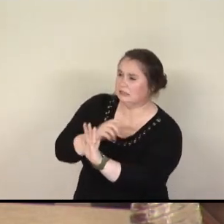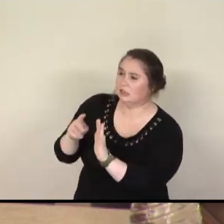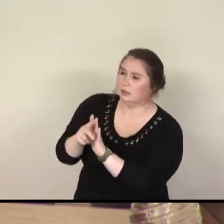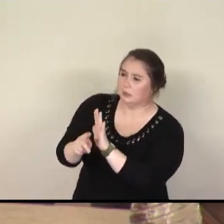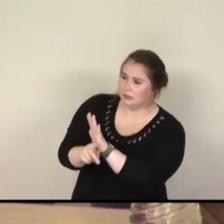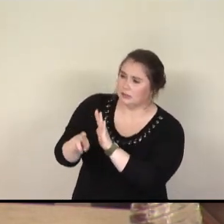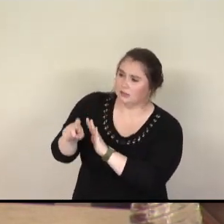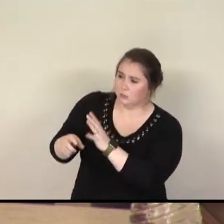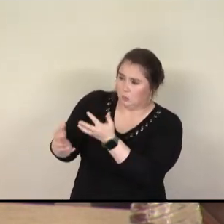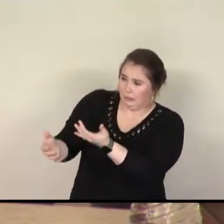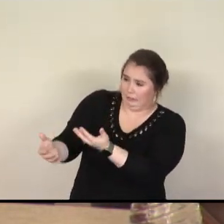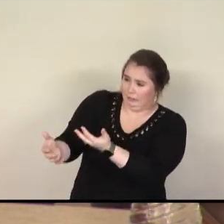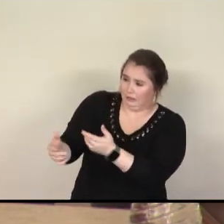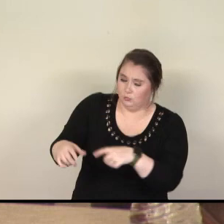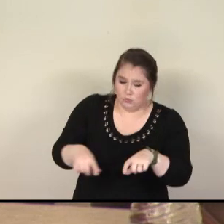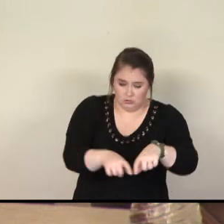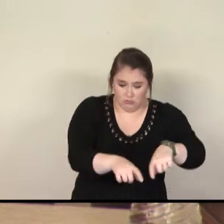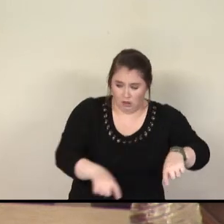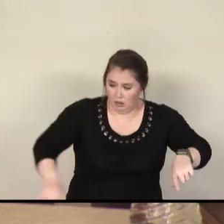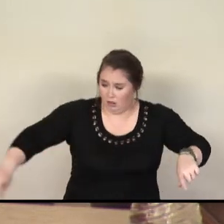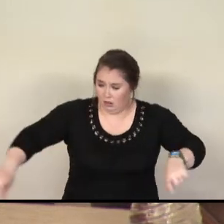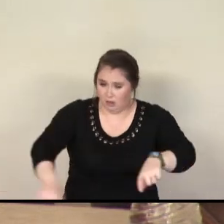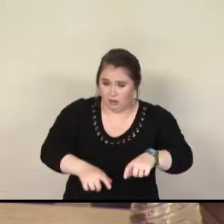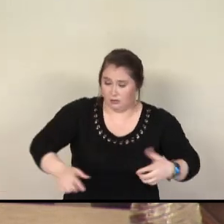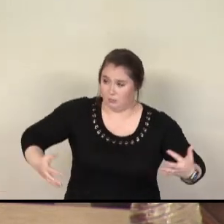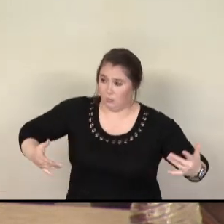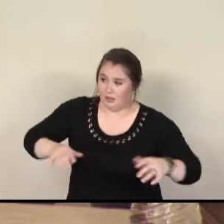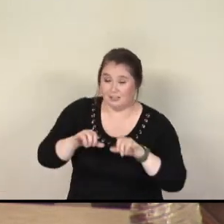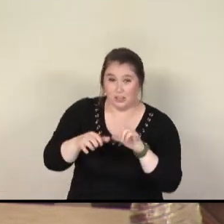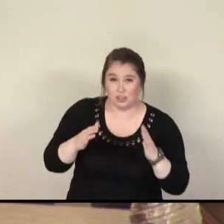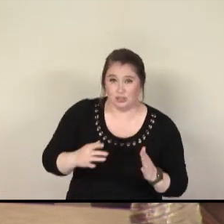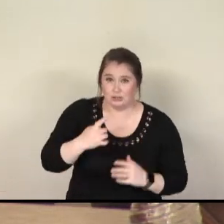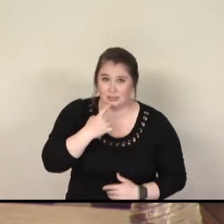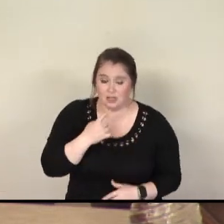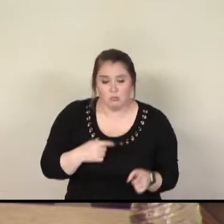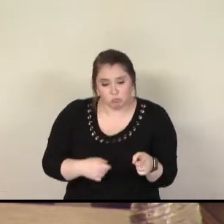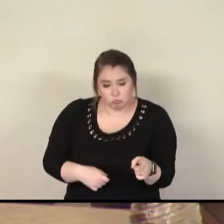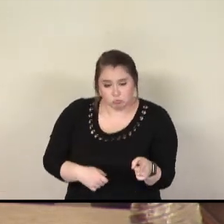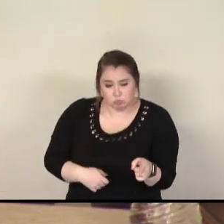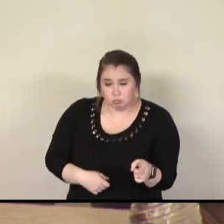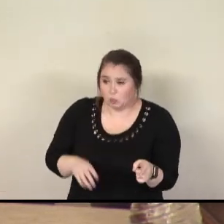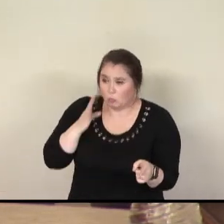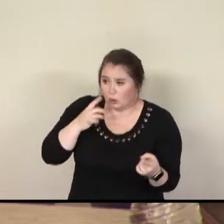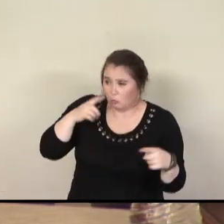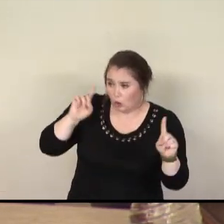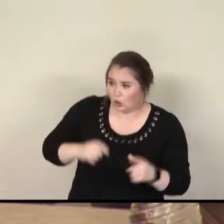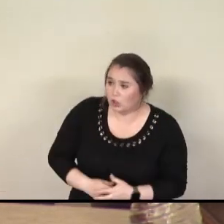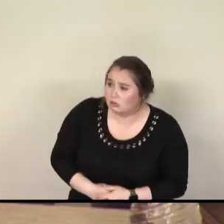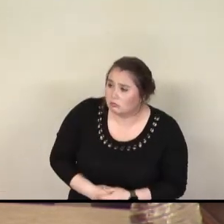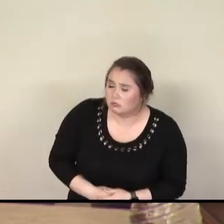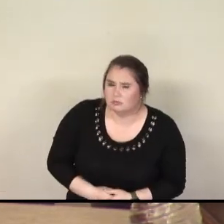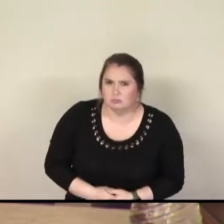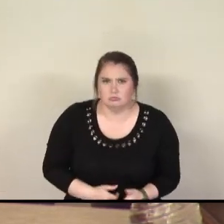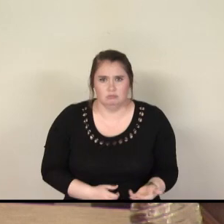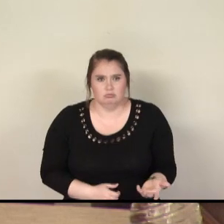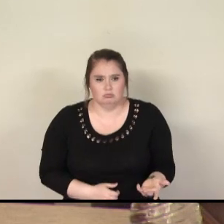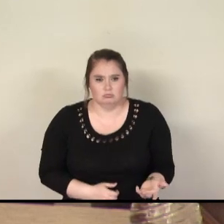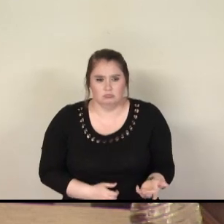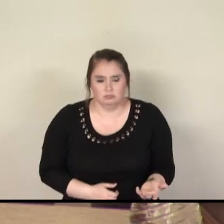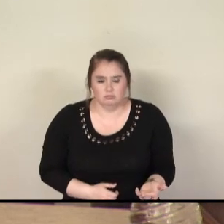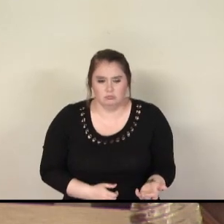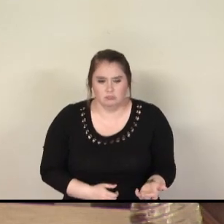policy, that you get just road base and that an engineer says this is built to standard and it will work? Is there a change